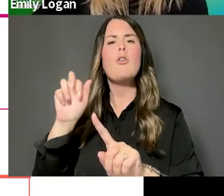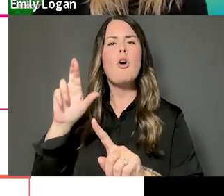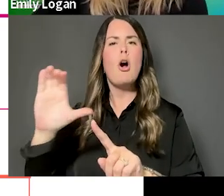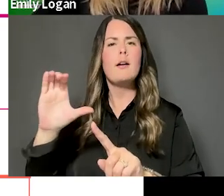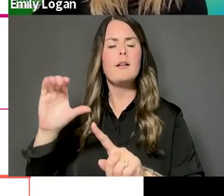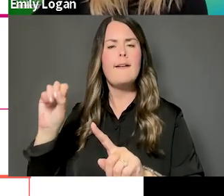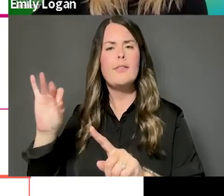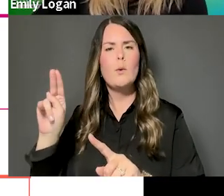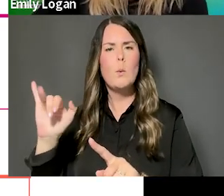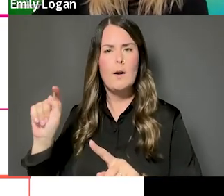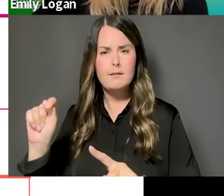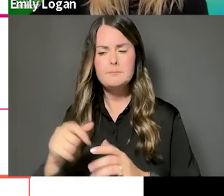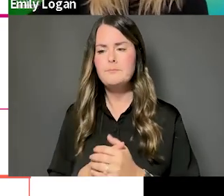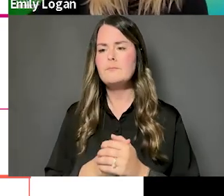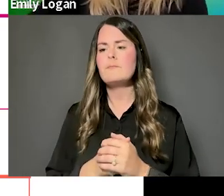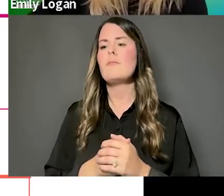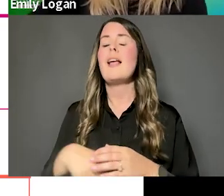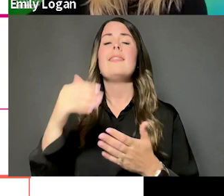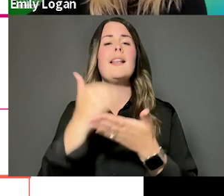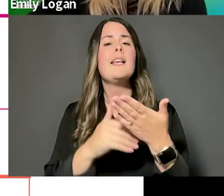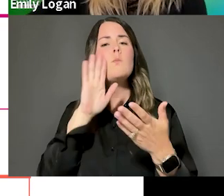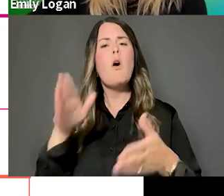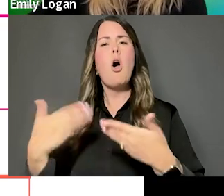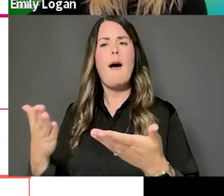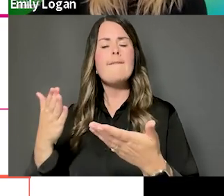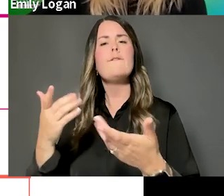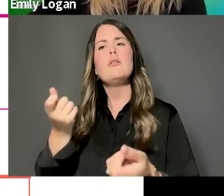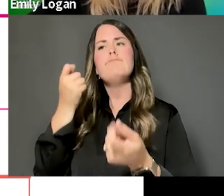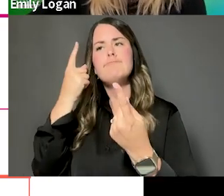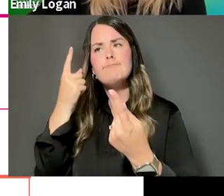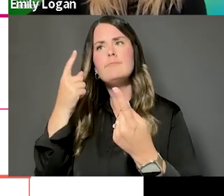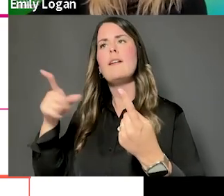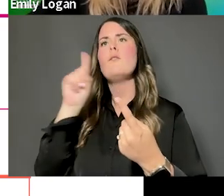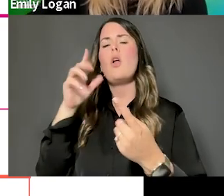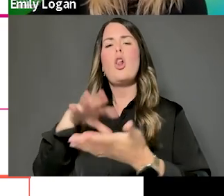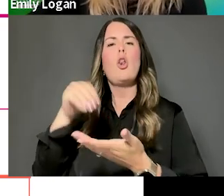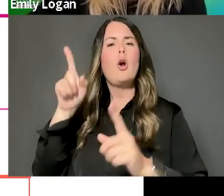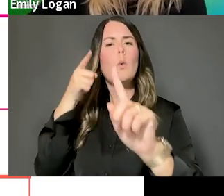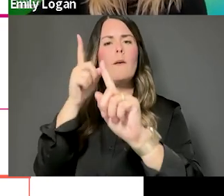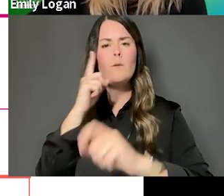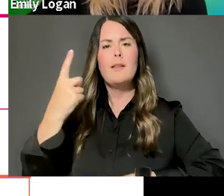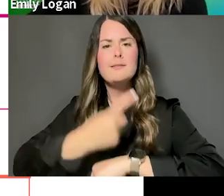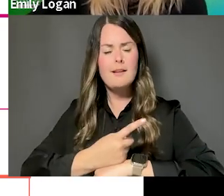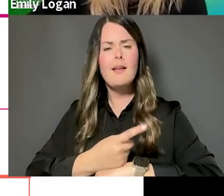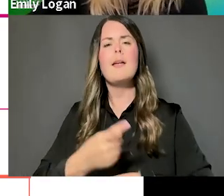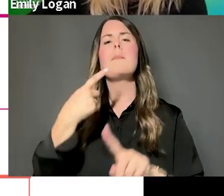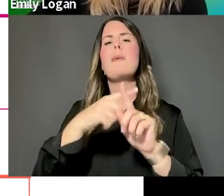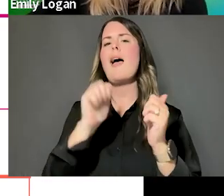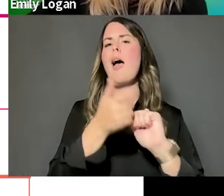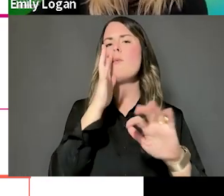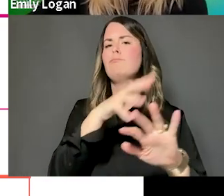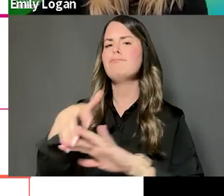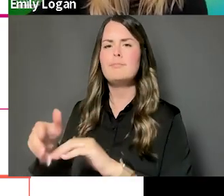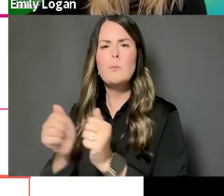you are planning daily lessons, the lesson narratives offer insight into the learning goals for the day and how they fit into the broader